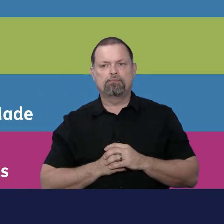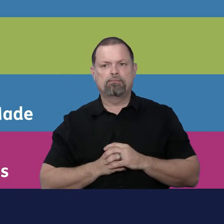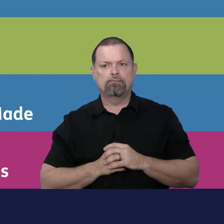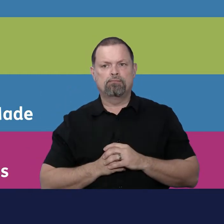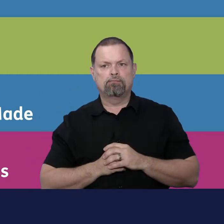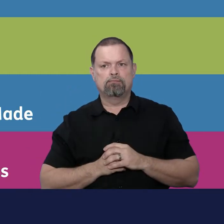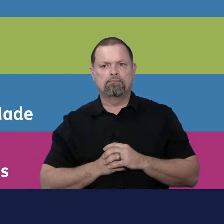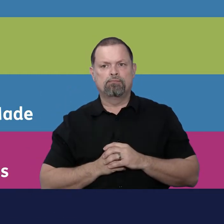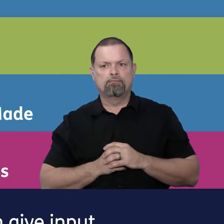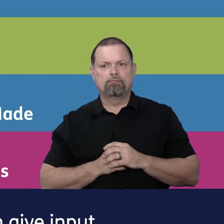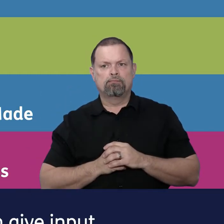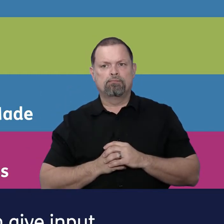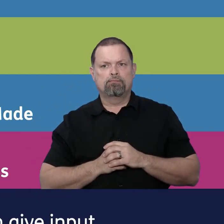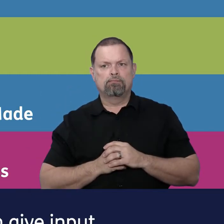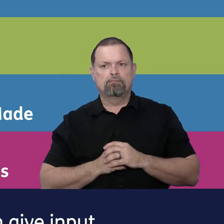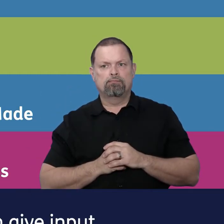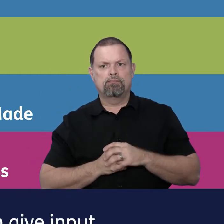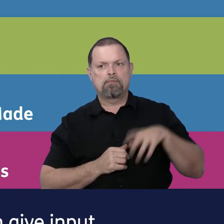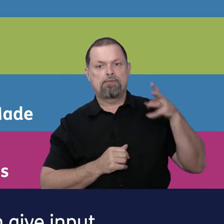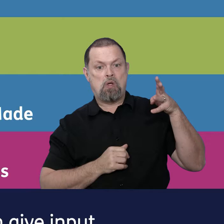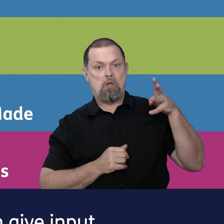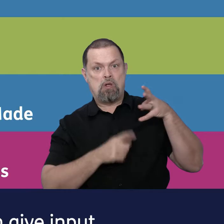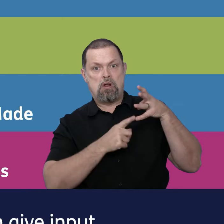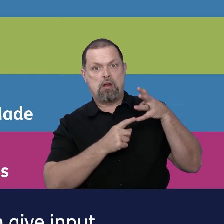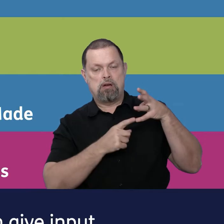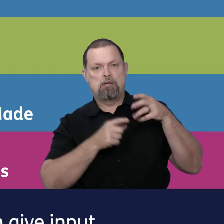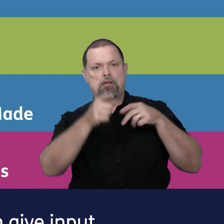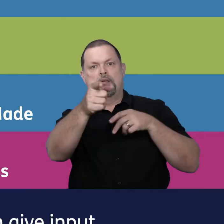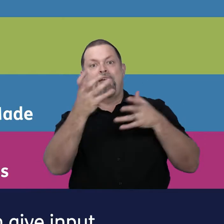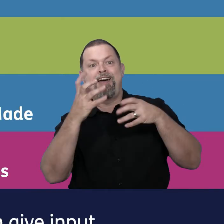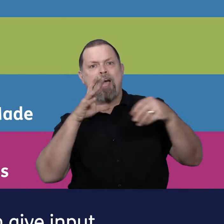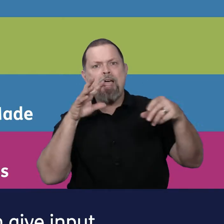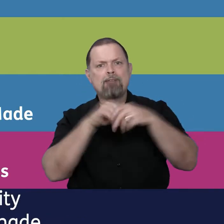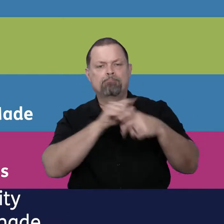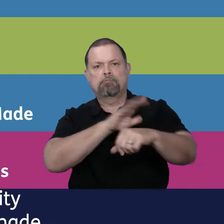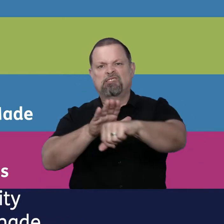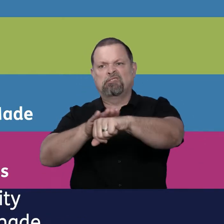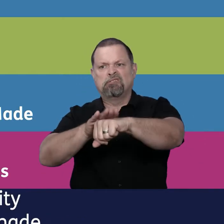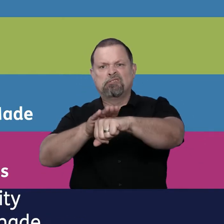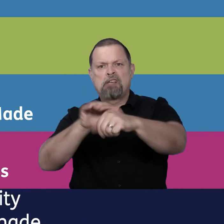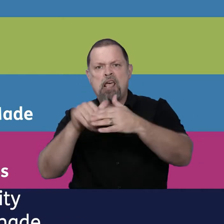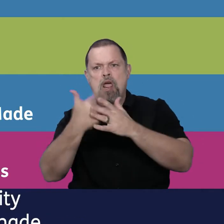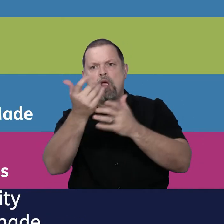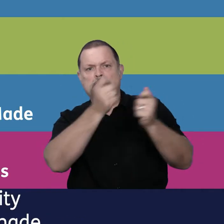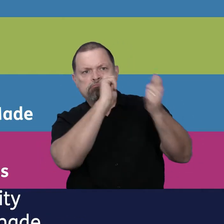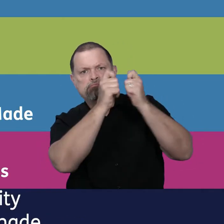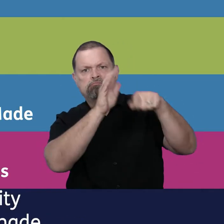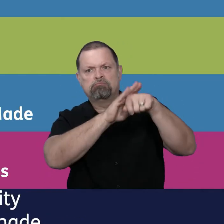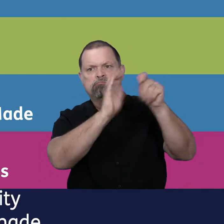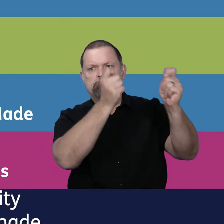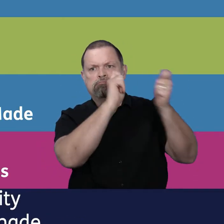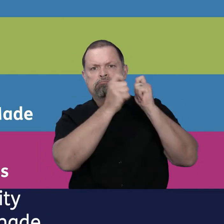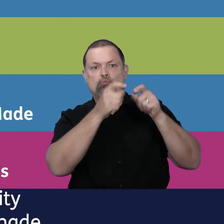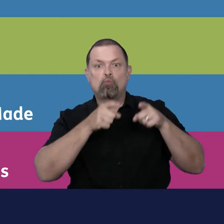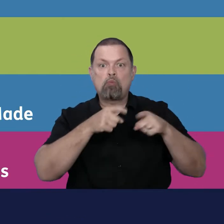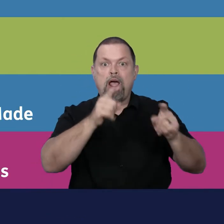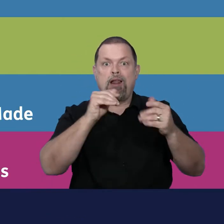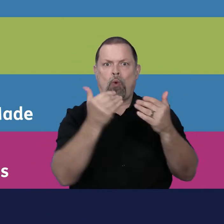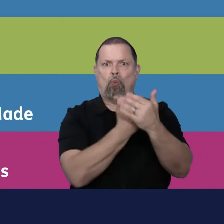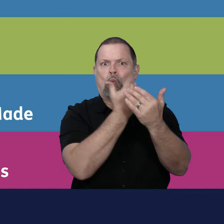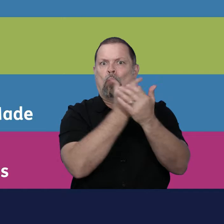regulations. The fourth video gives tips about how you can give input when new accessibility regulations are being